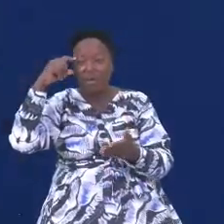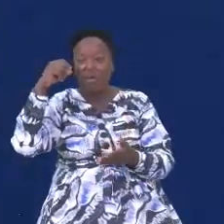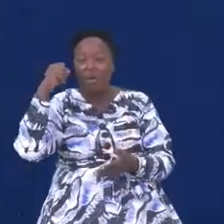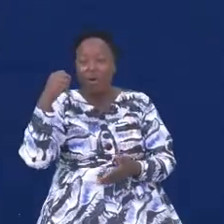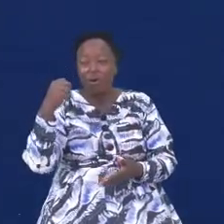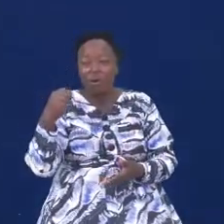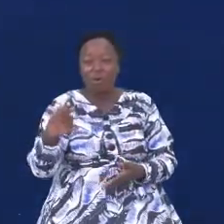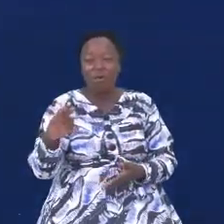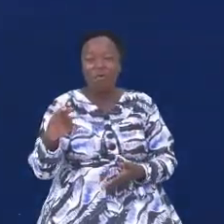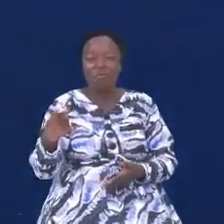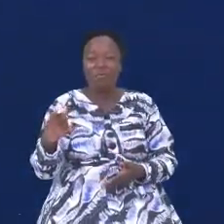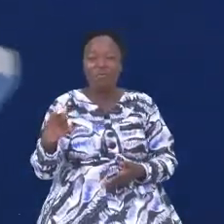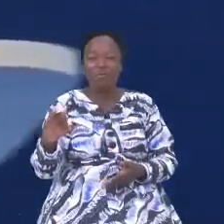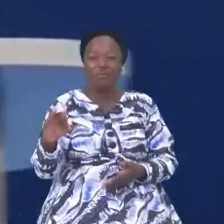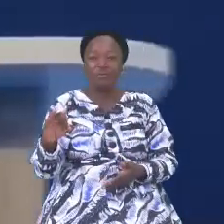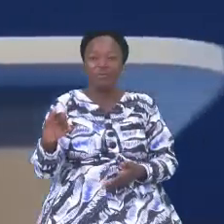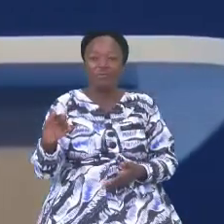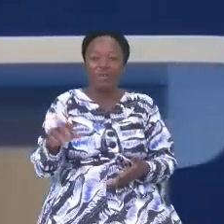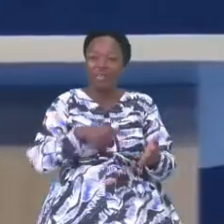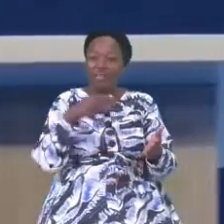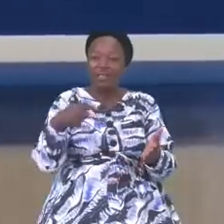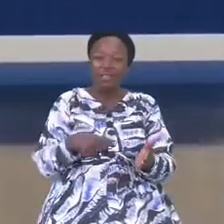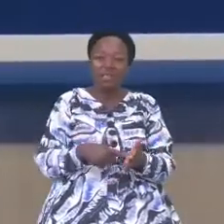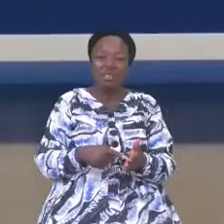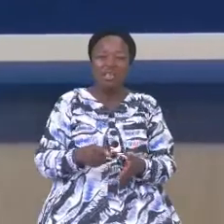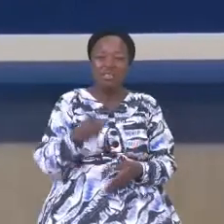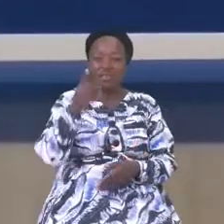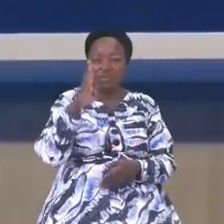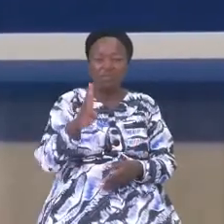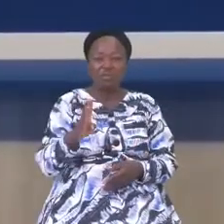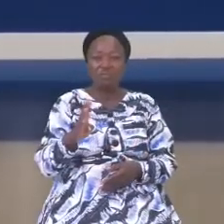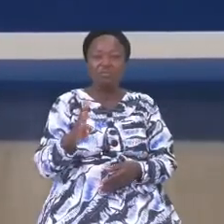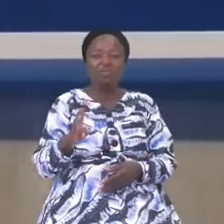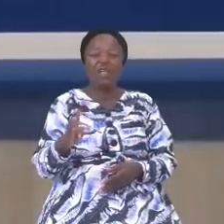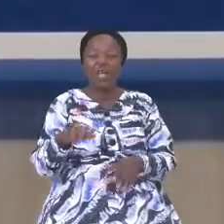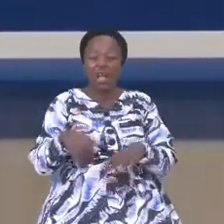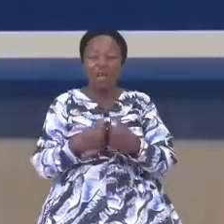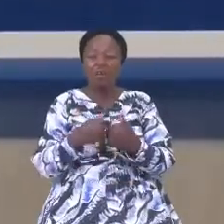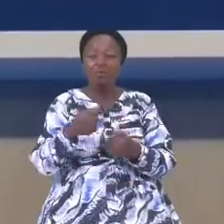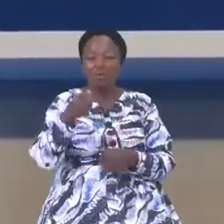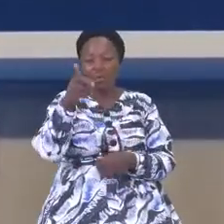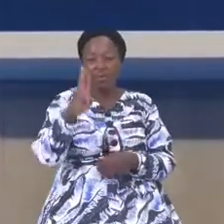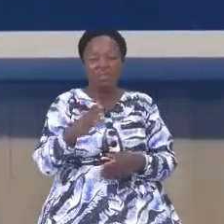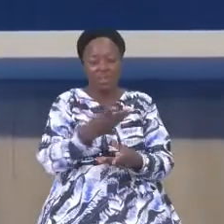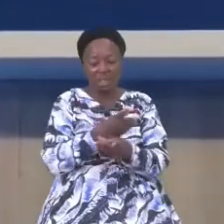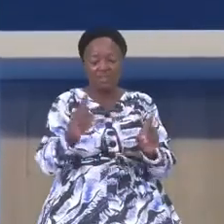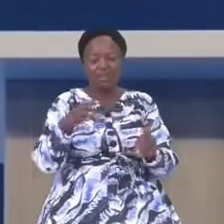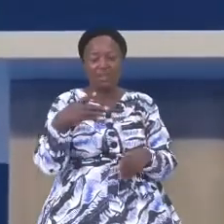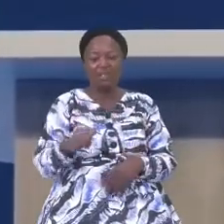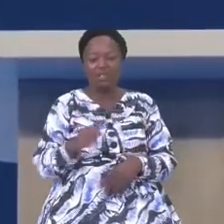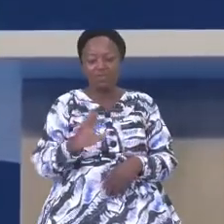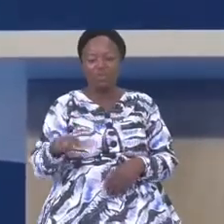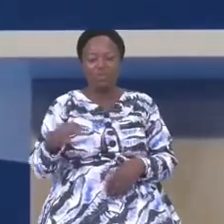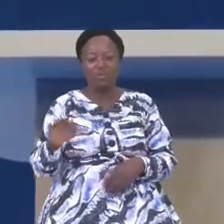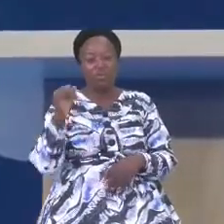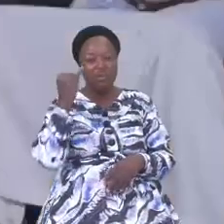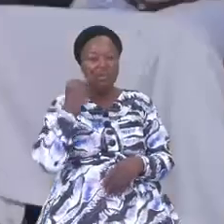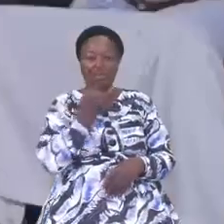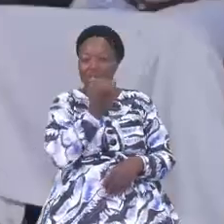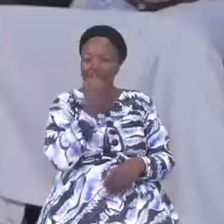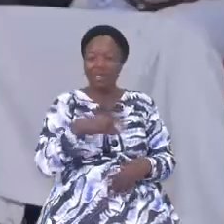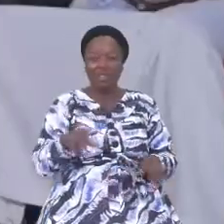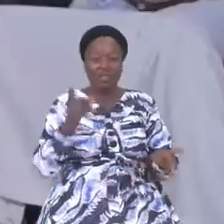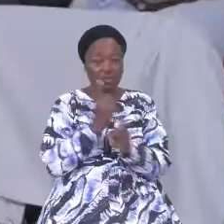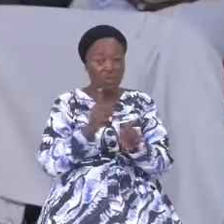is God delivered the children of Israel, like he will deliver you tonight. And